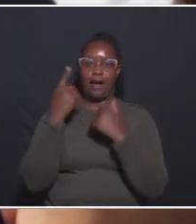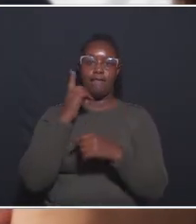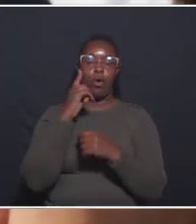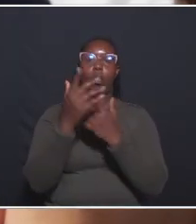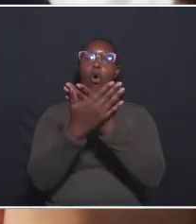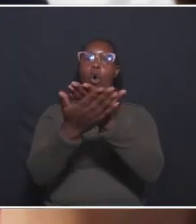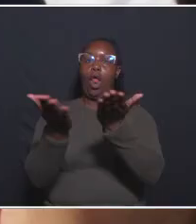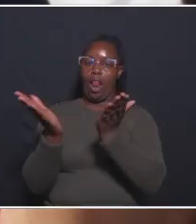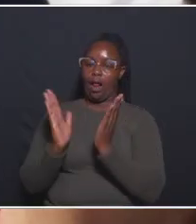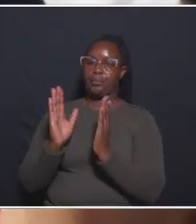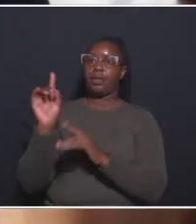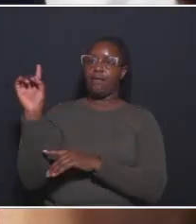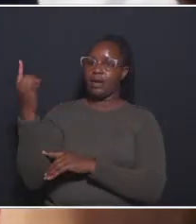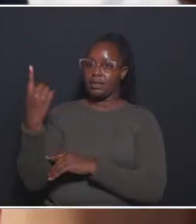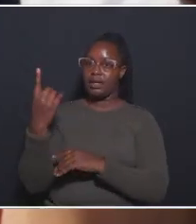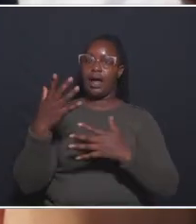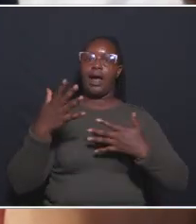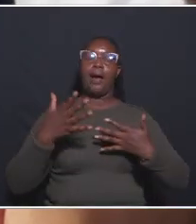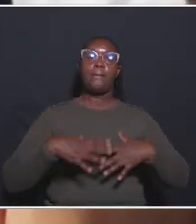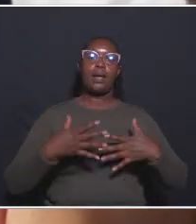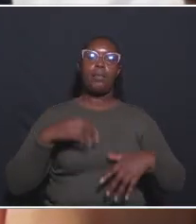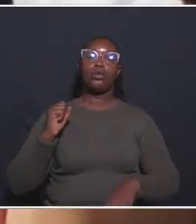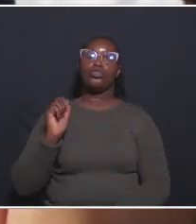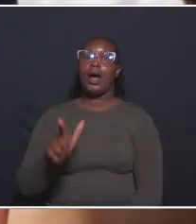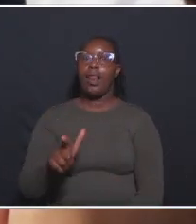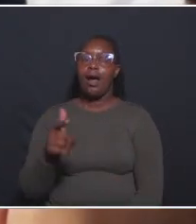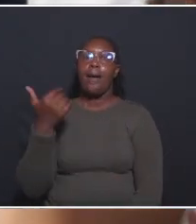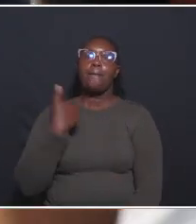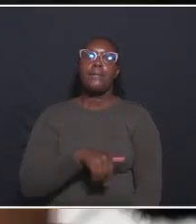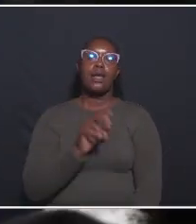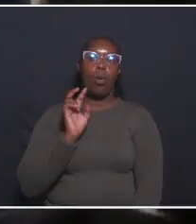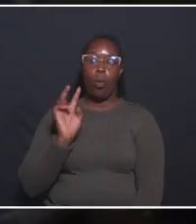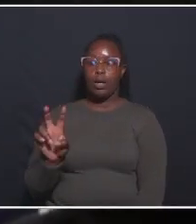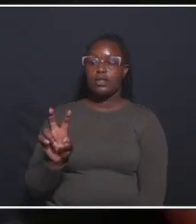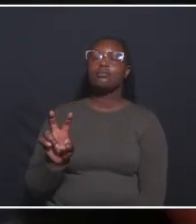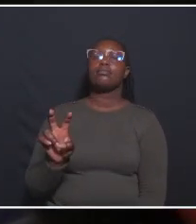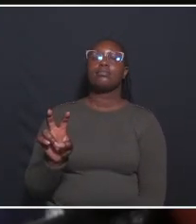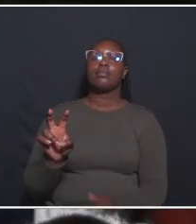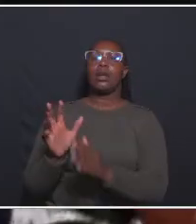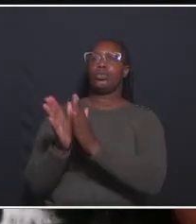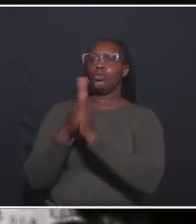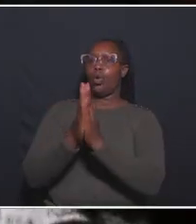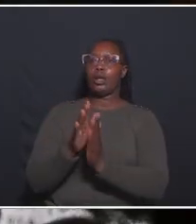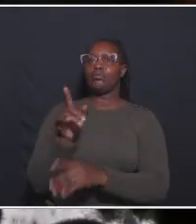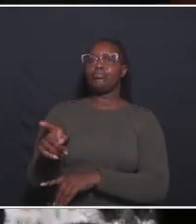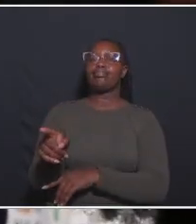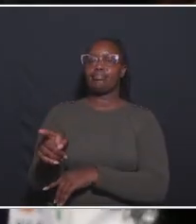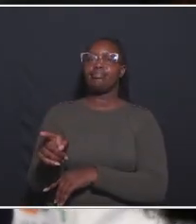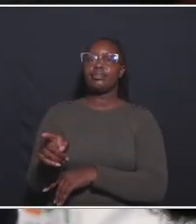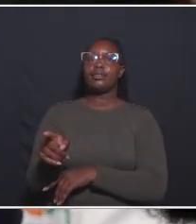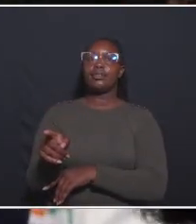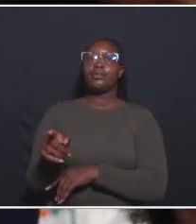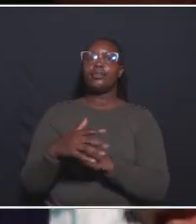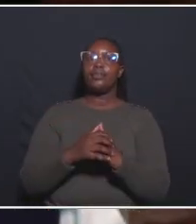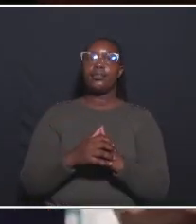first for you, The People Shall. I was watching the documentary, then I was,